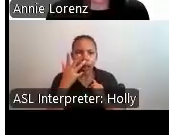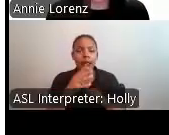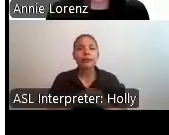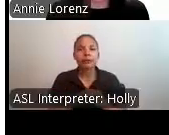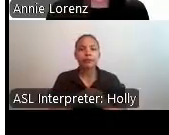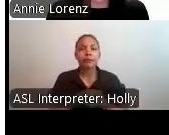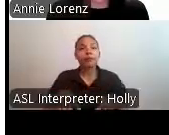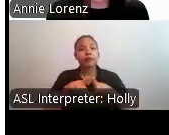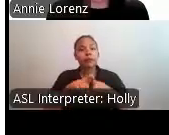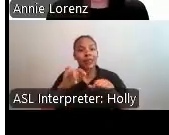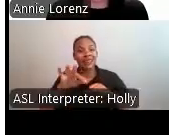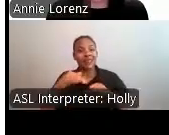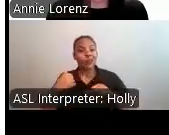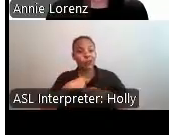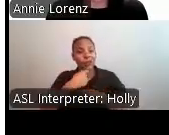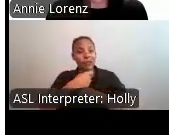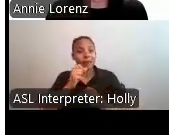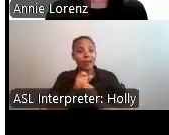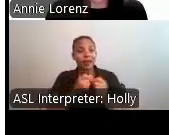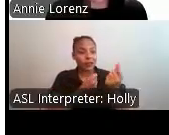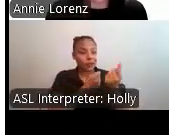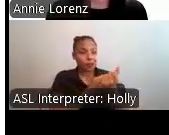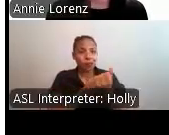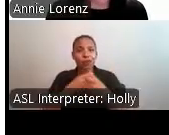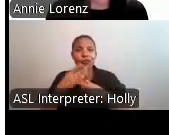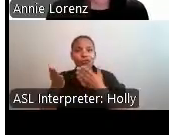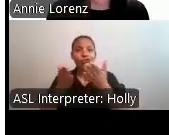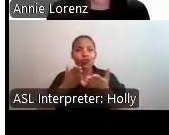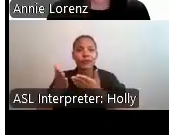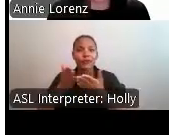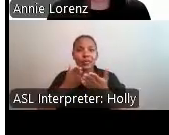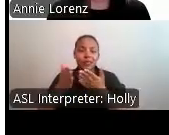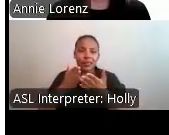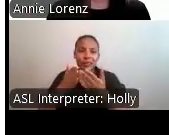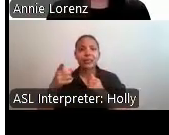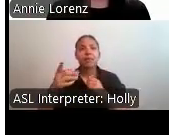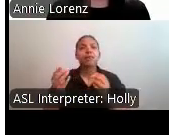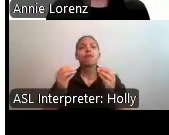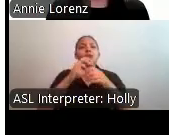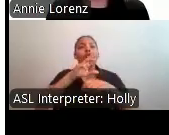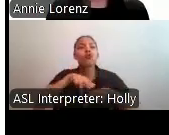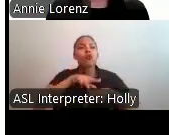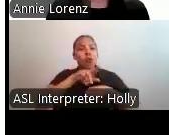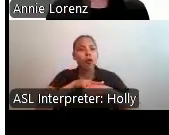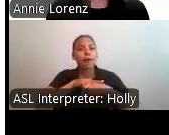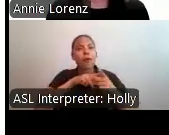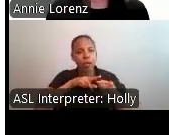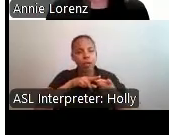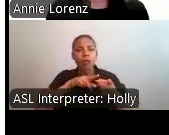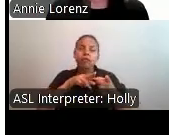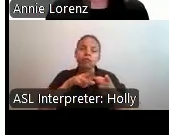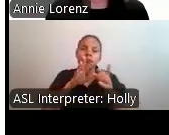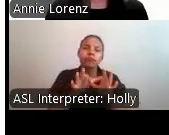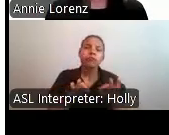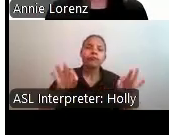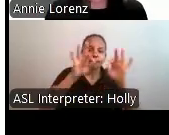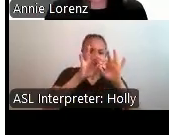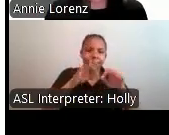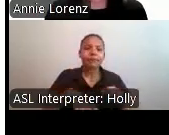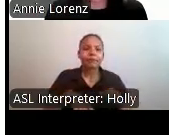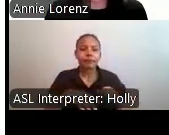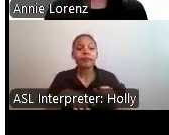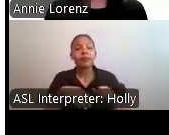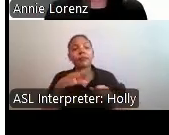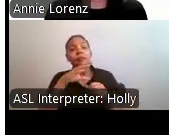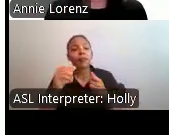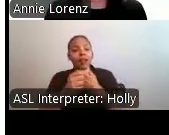shame, just like how we recommend physical therapy for a back injury. And when we offer safe, stigma-free